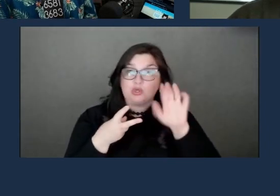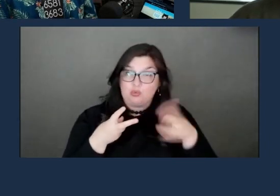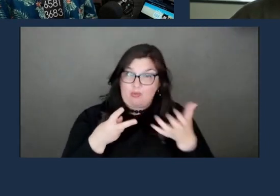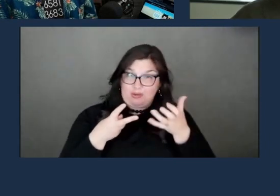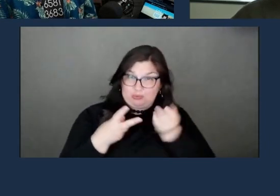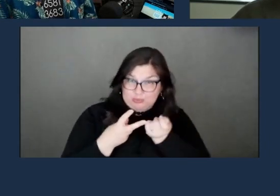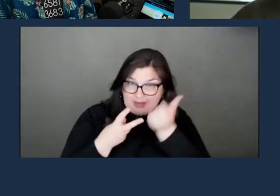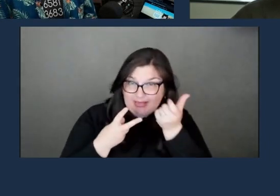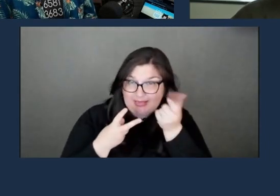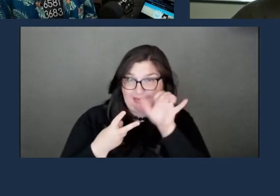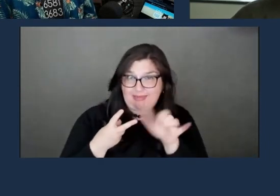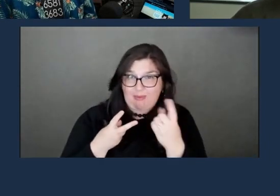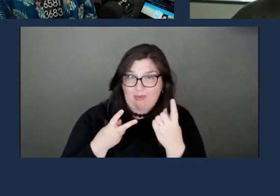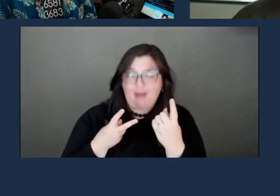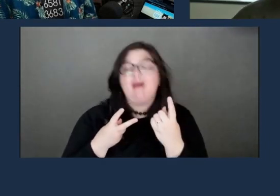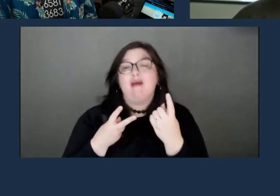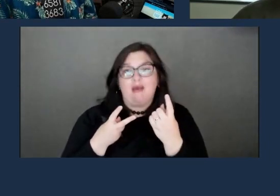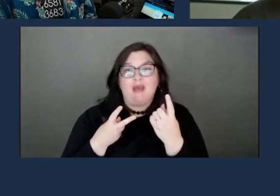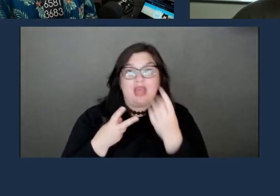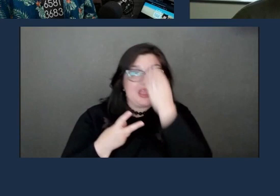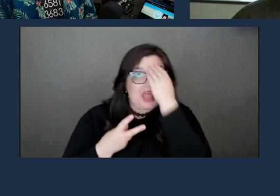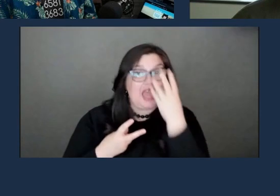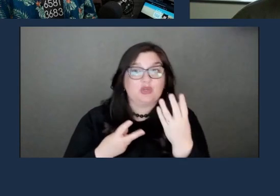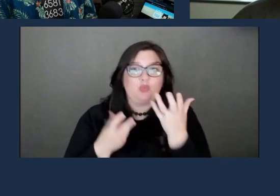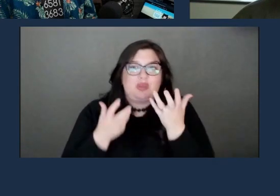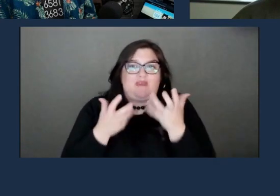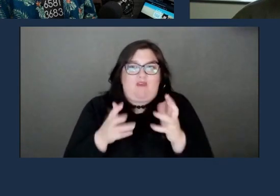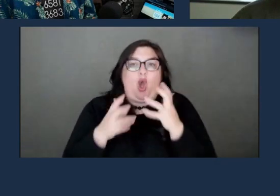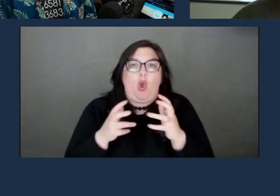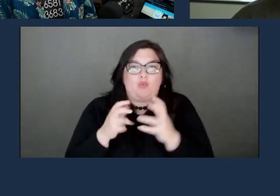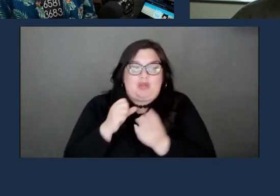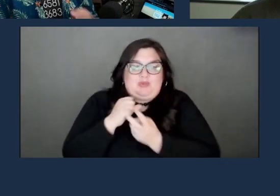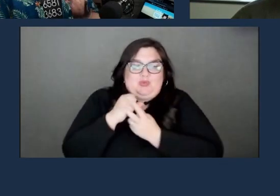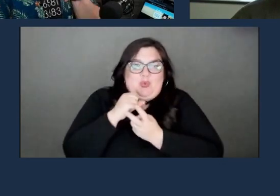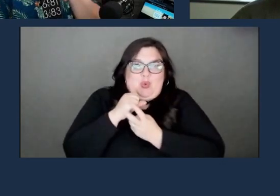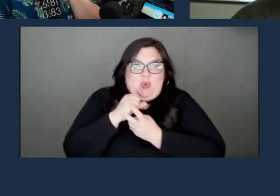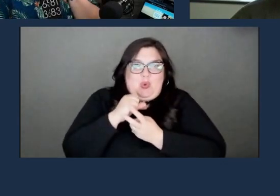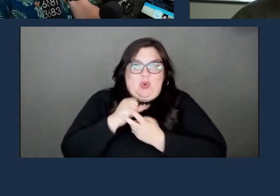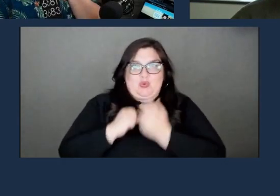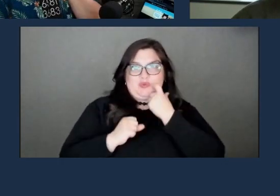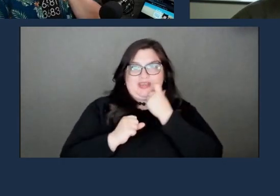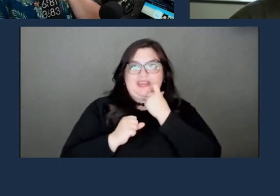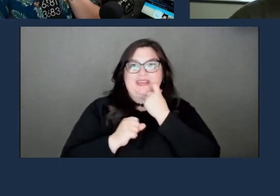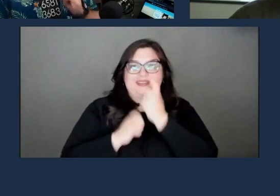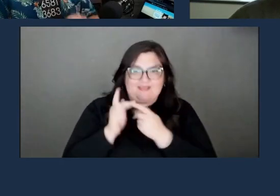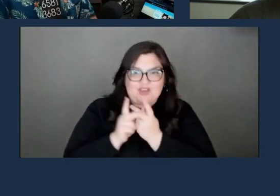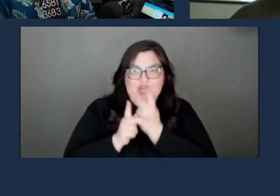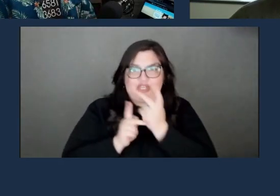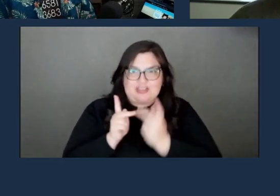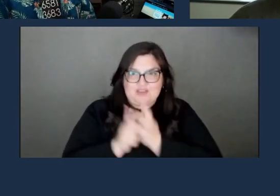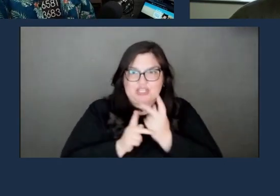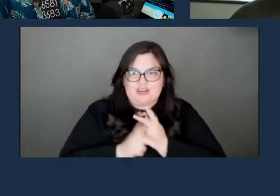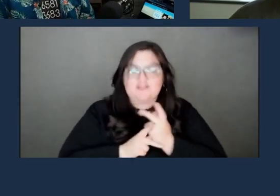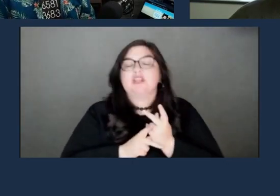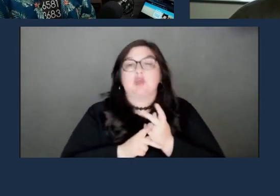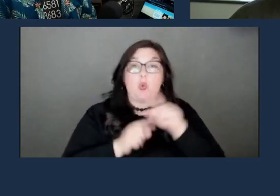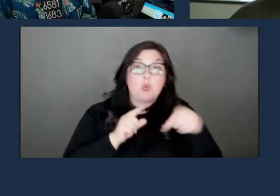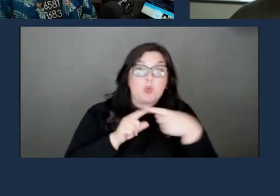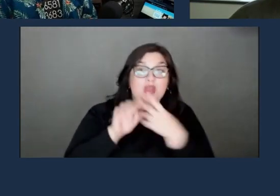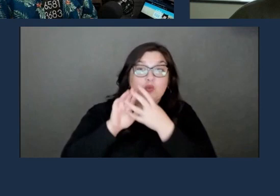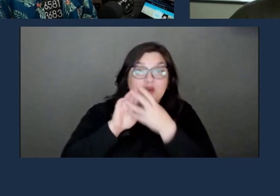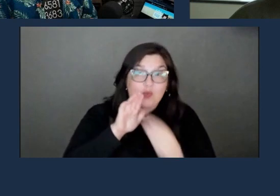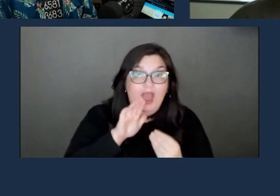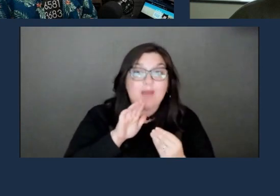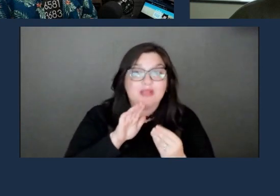We just store each revision history as a specific version of that object. So when we go to replicate, we replicate